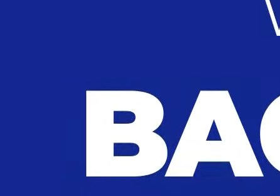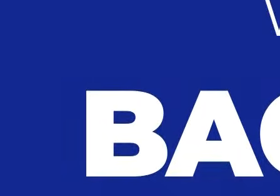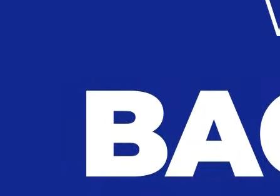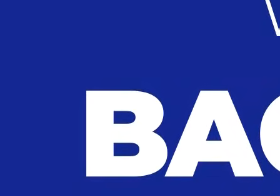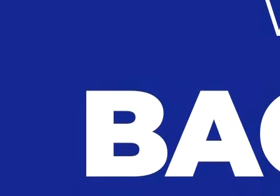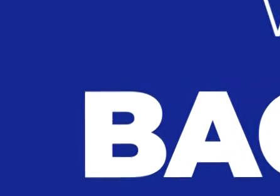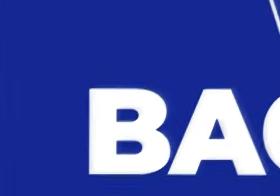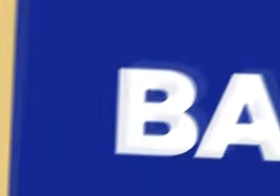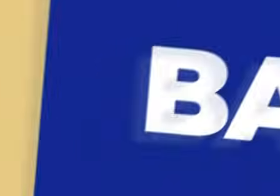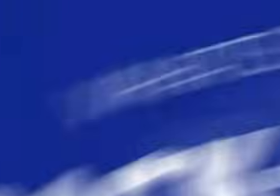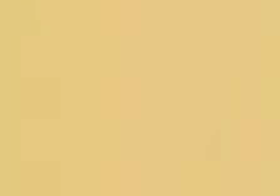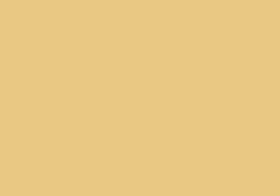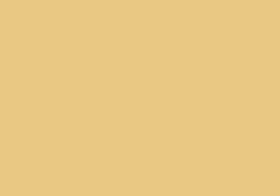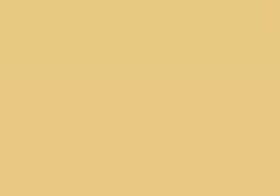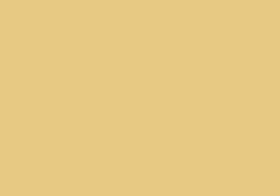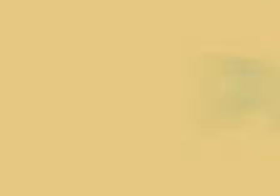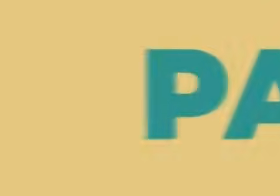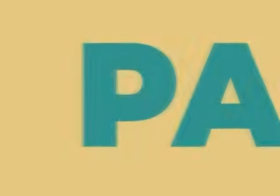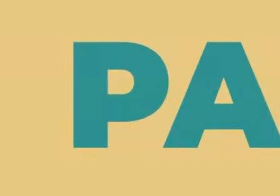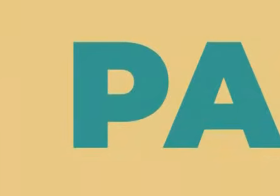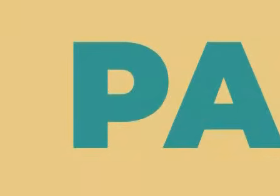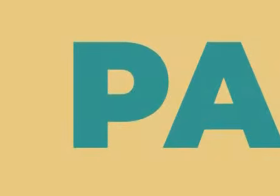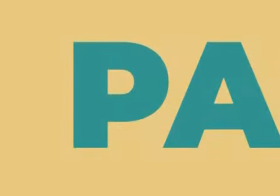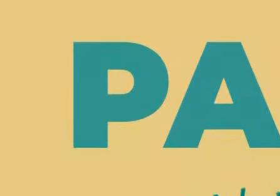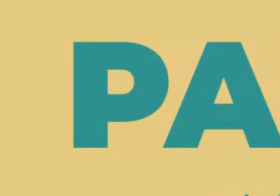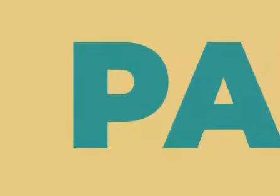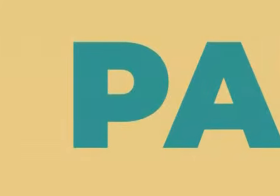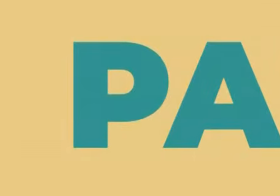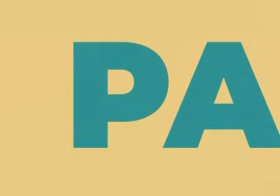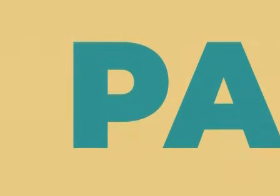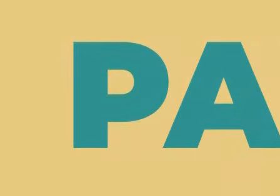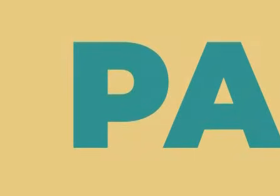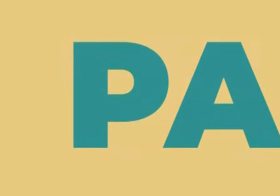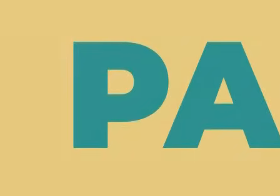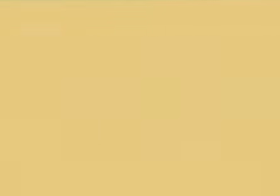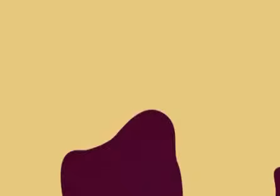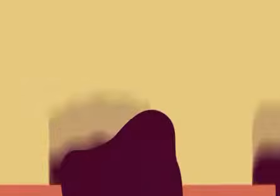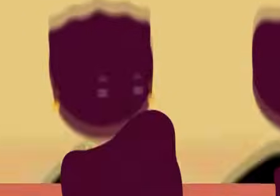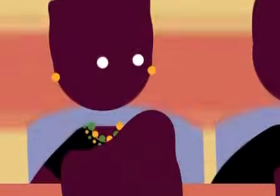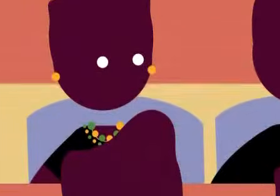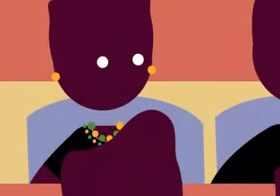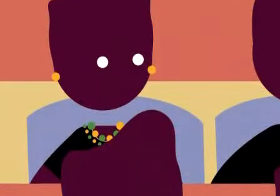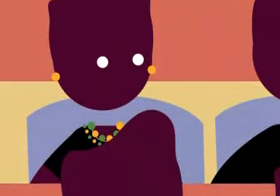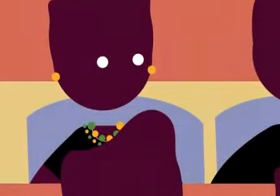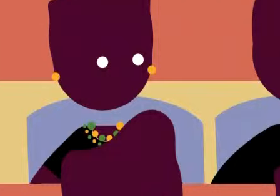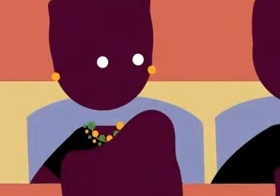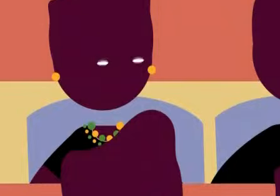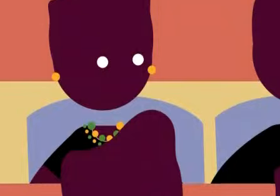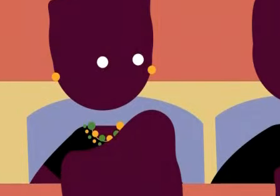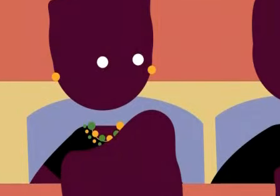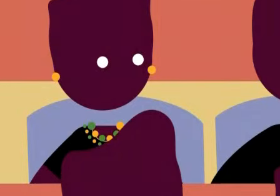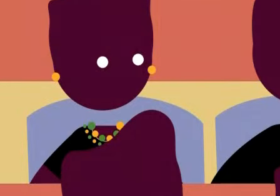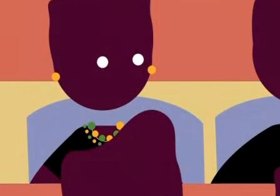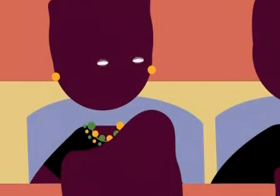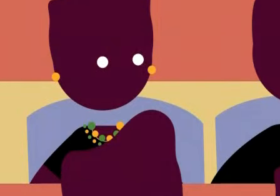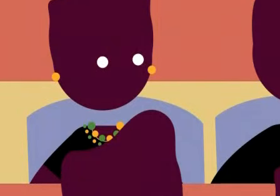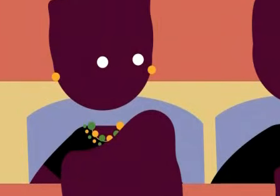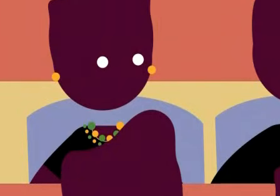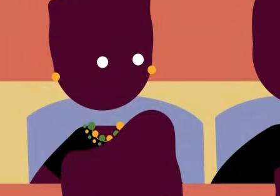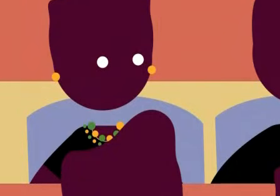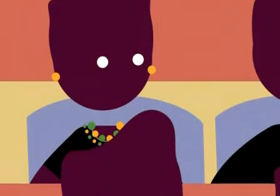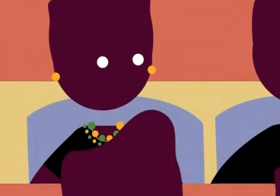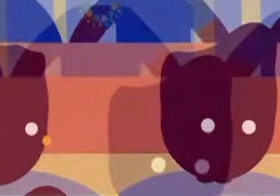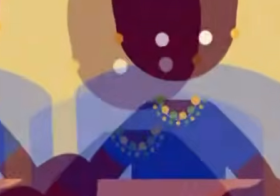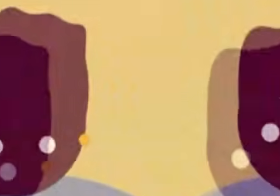government? I'm glad you asked. They're members of Parliament who are not appointed to cabinet. So they sit in the back of the legislature and